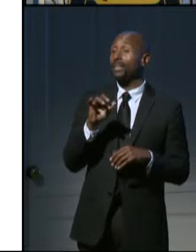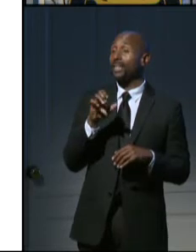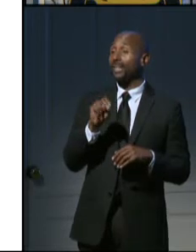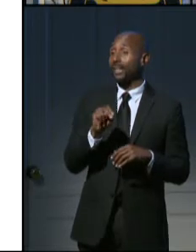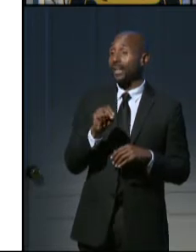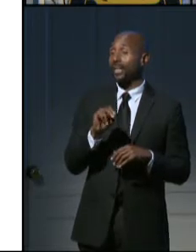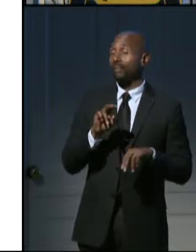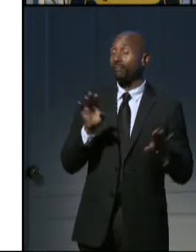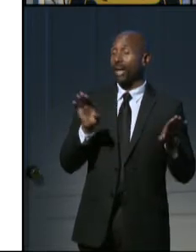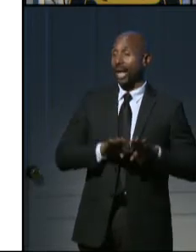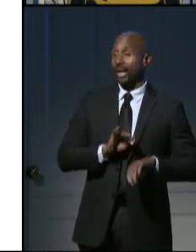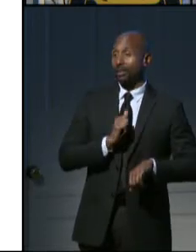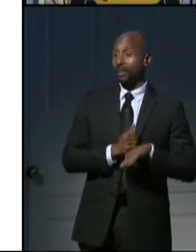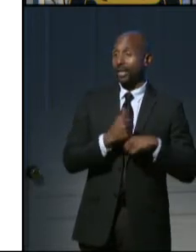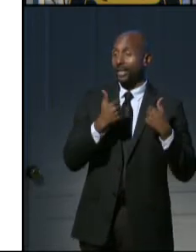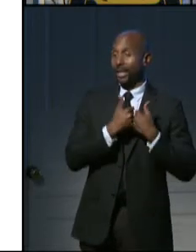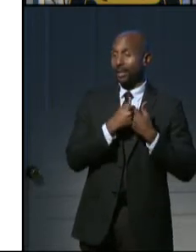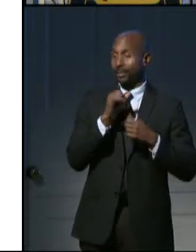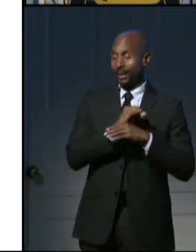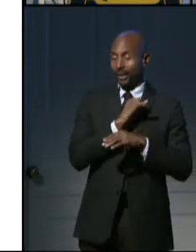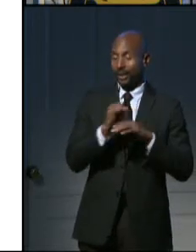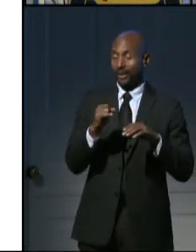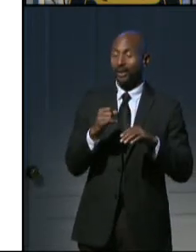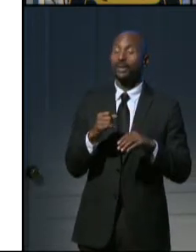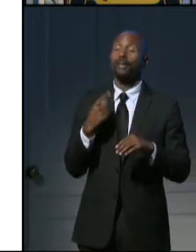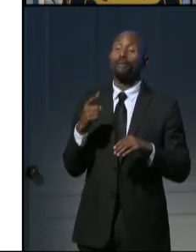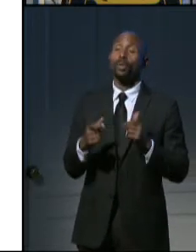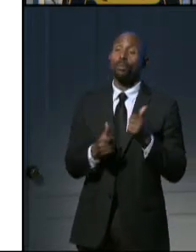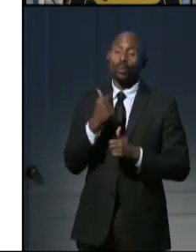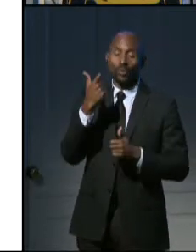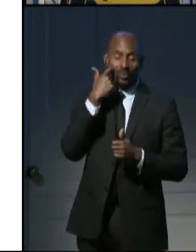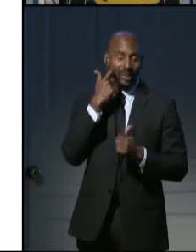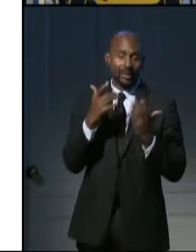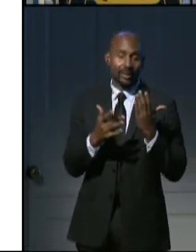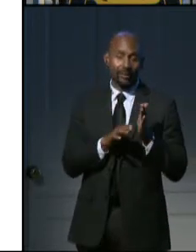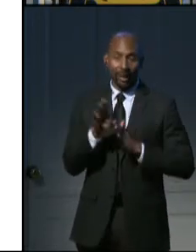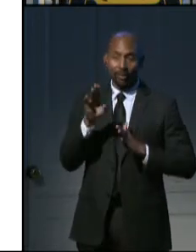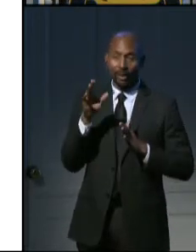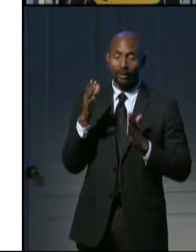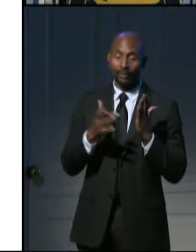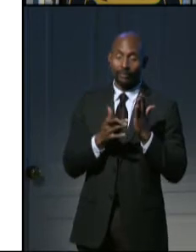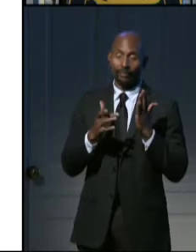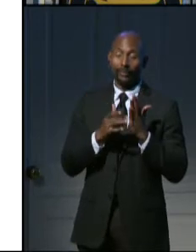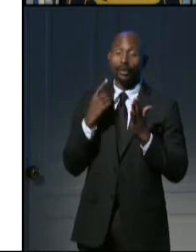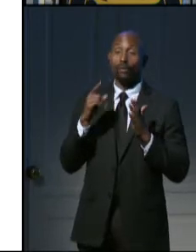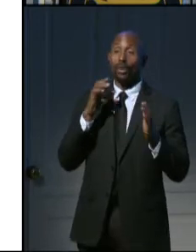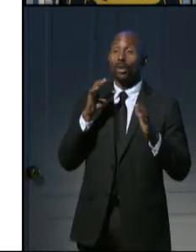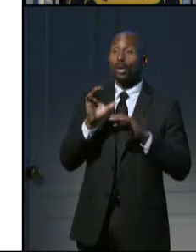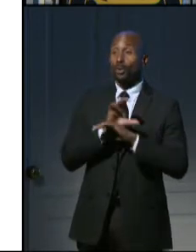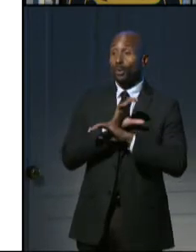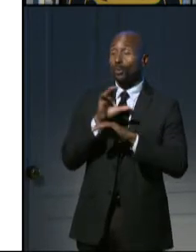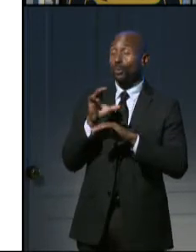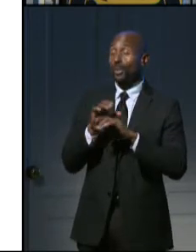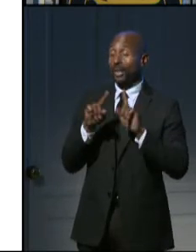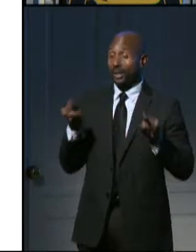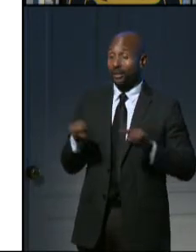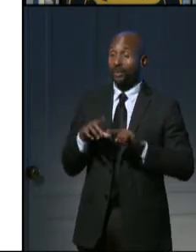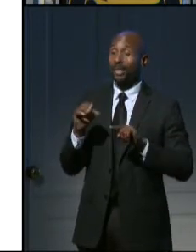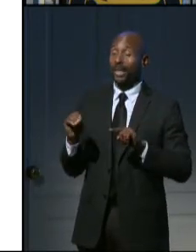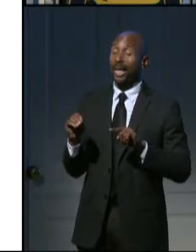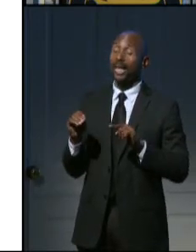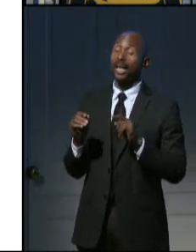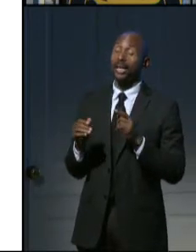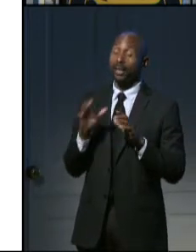further advancing on top of the latest developments in technology as computing power, screens, and communications technologies became cheaper and